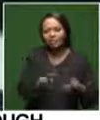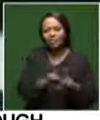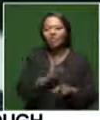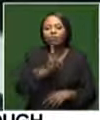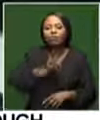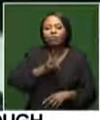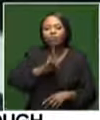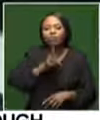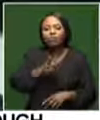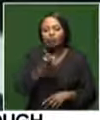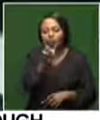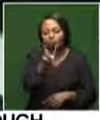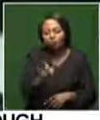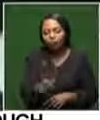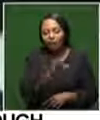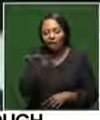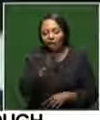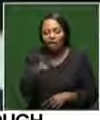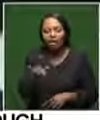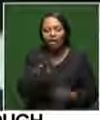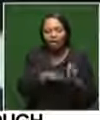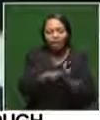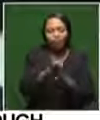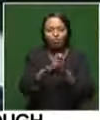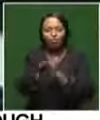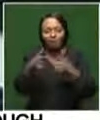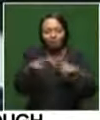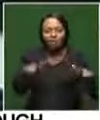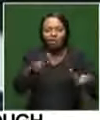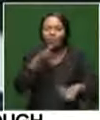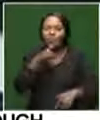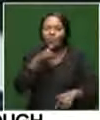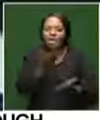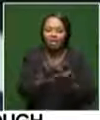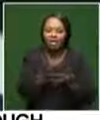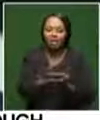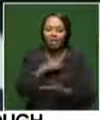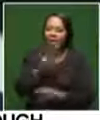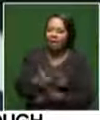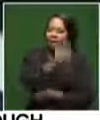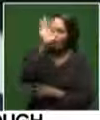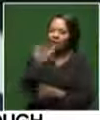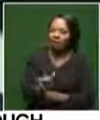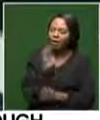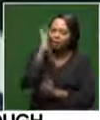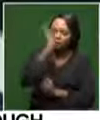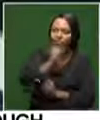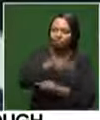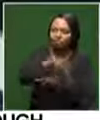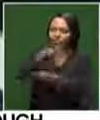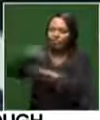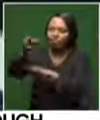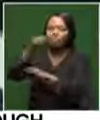they want to travel, the continent, because Africa is quite beautiful, and